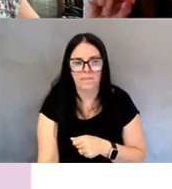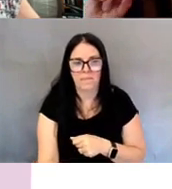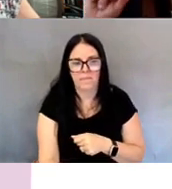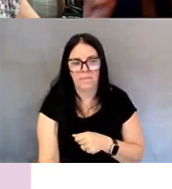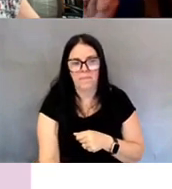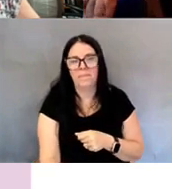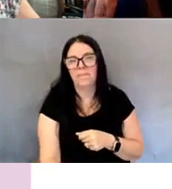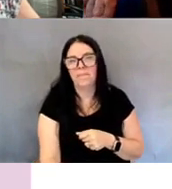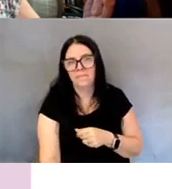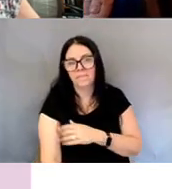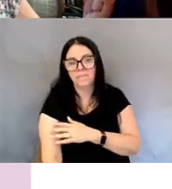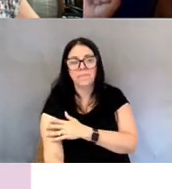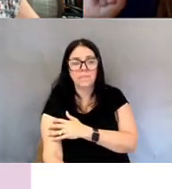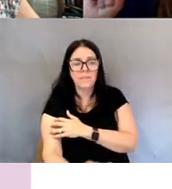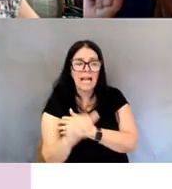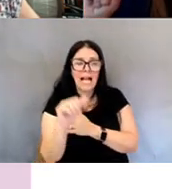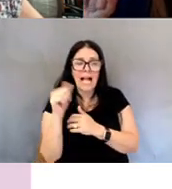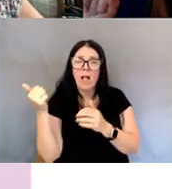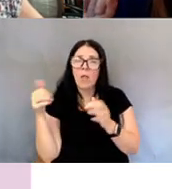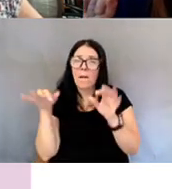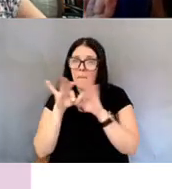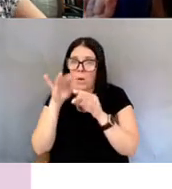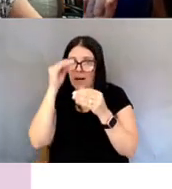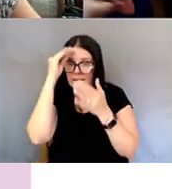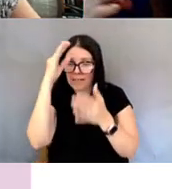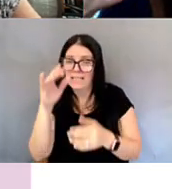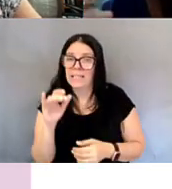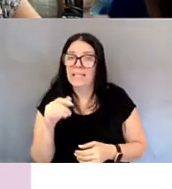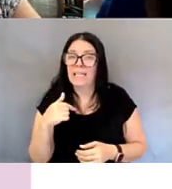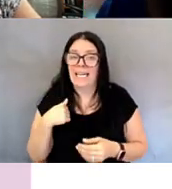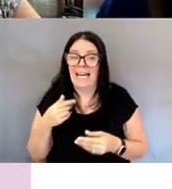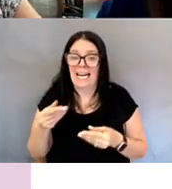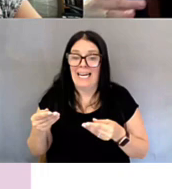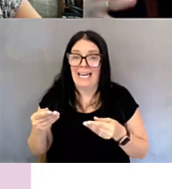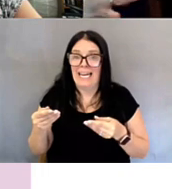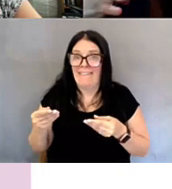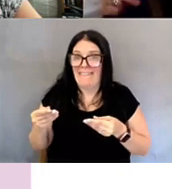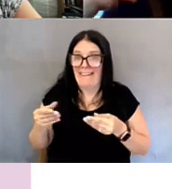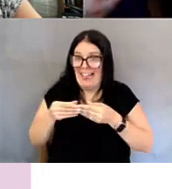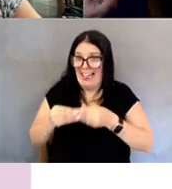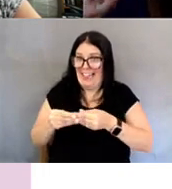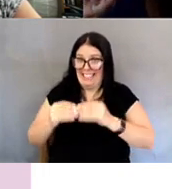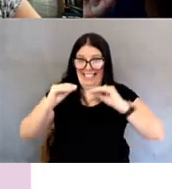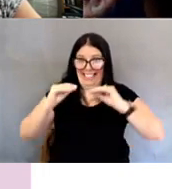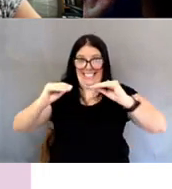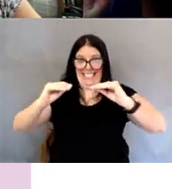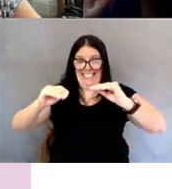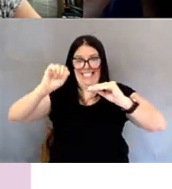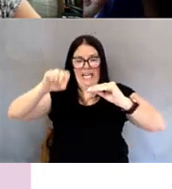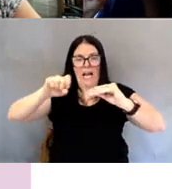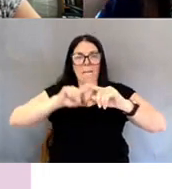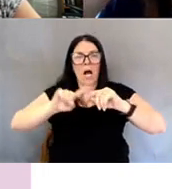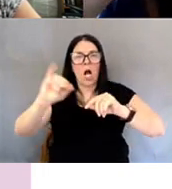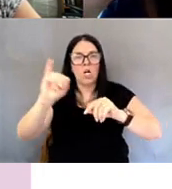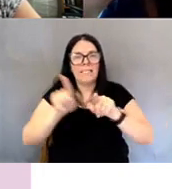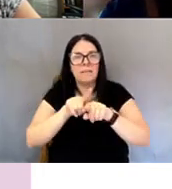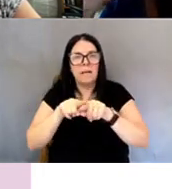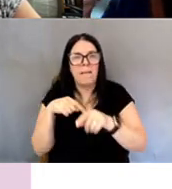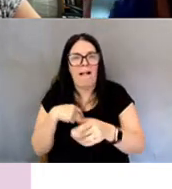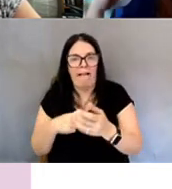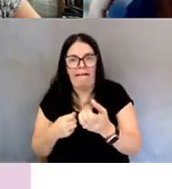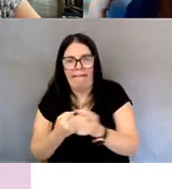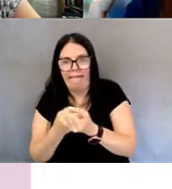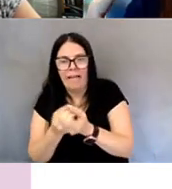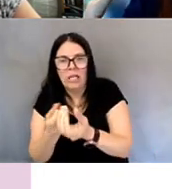another thing to note is that not only are you facilitating, but you're troubleshooting. You're troubleshooting practical, technical things, but you're